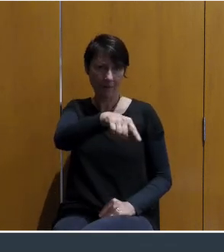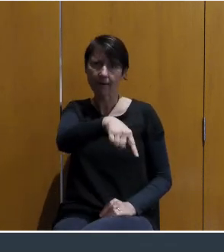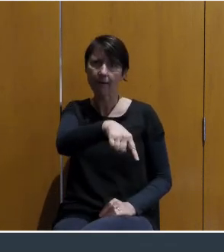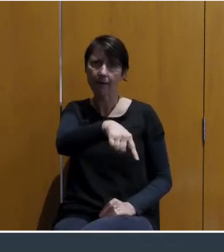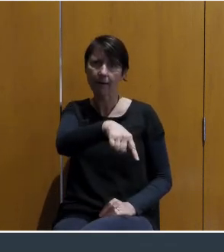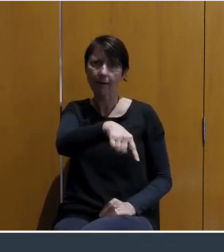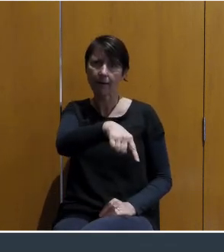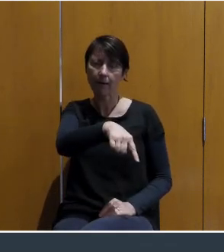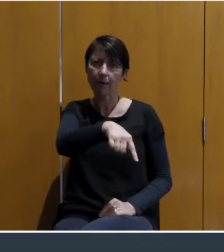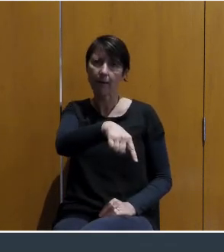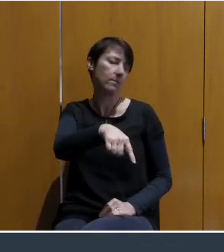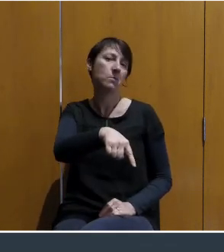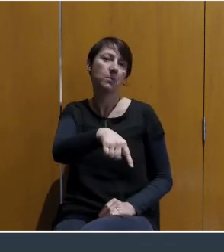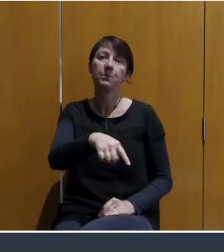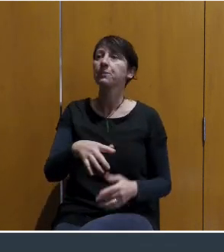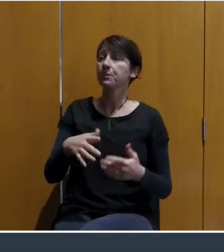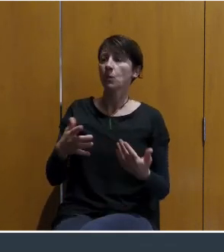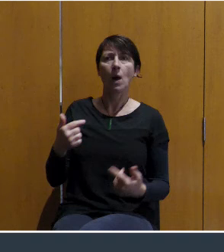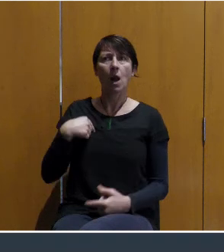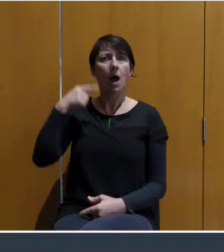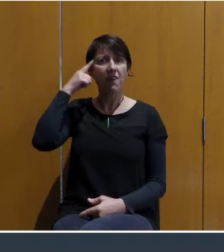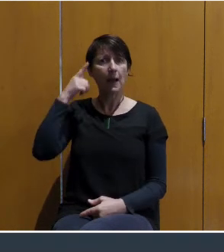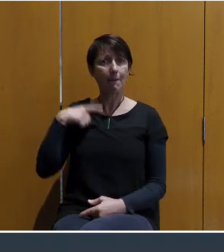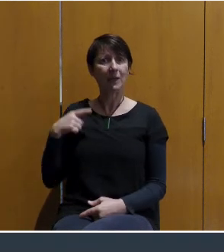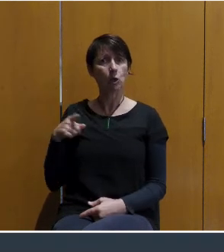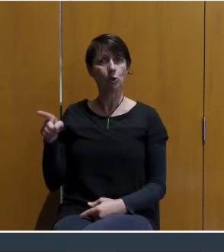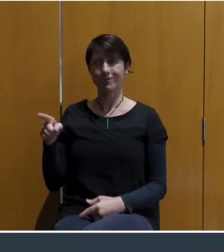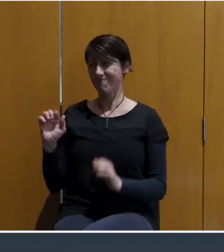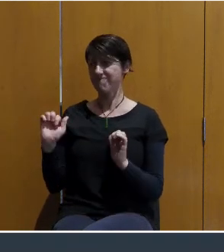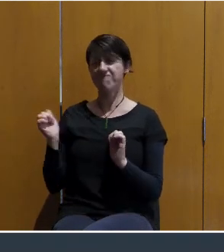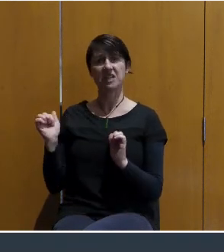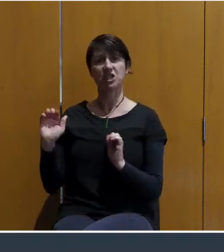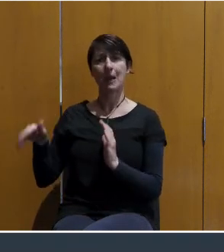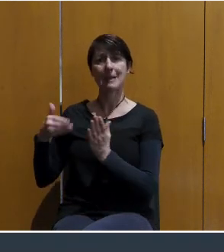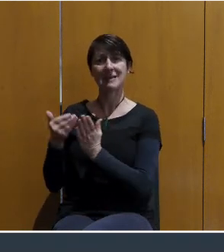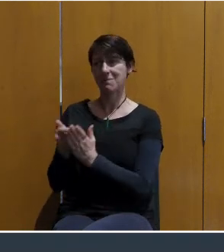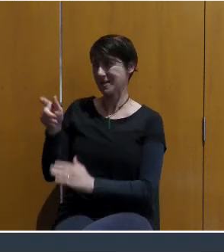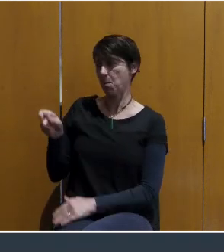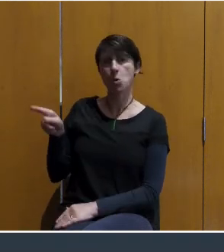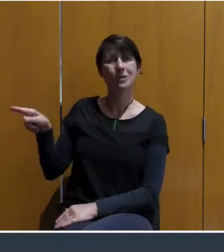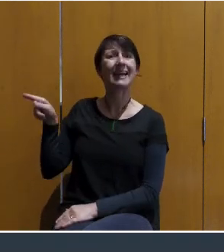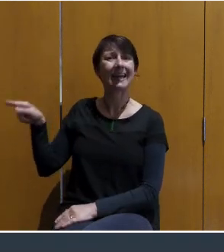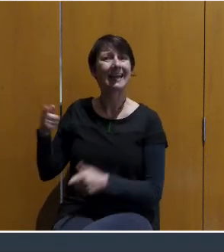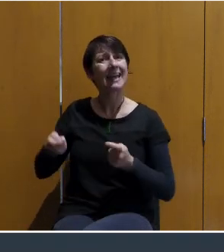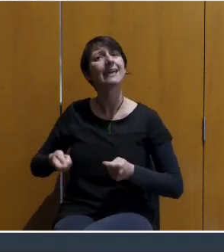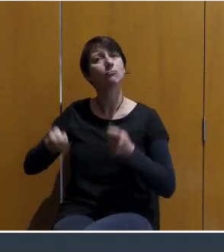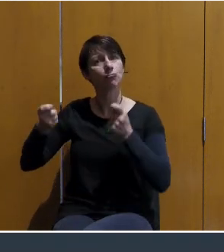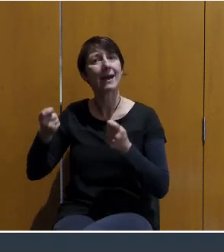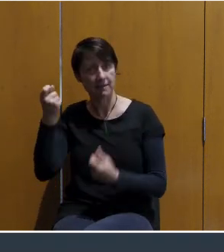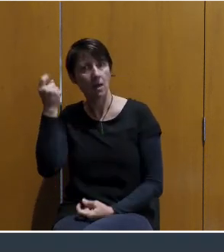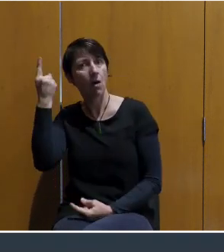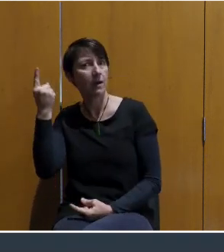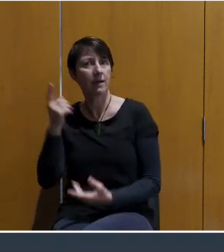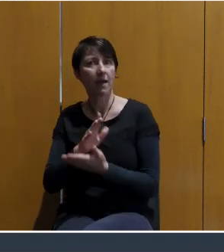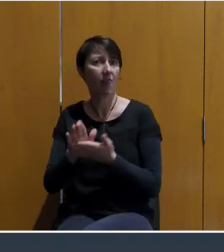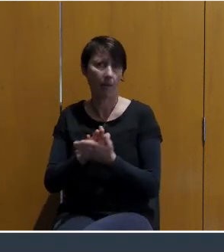I believe that because it has been raised by a submitter with an attachment, it is at your discretion whether you accept that submission.